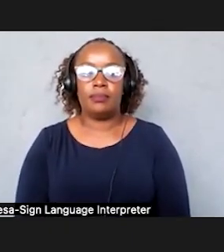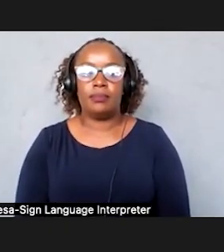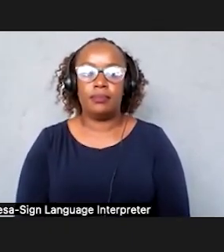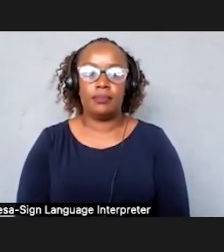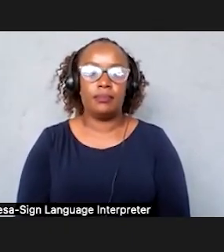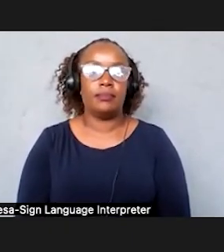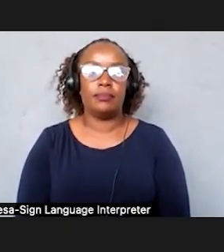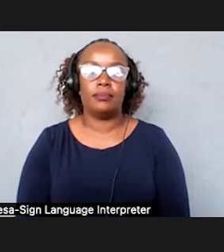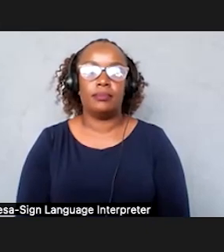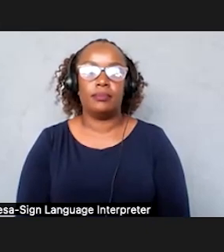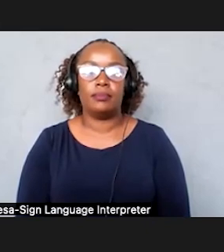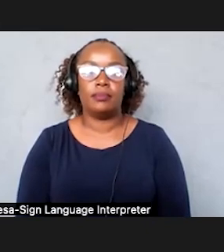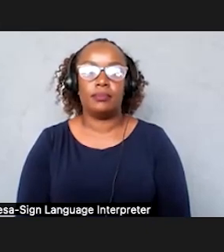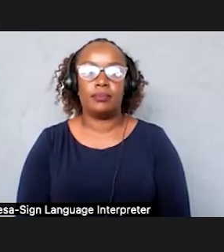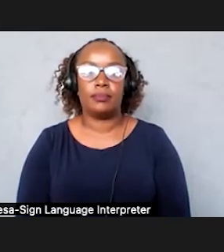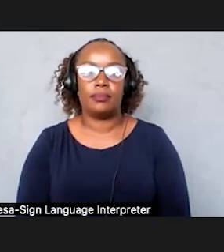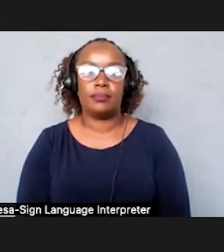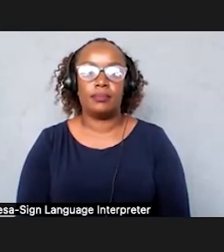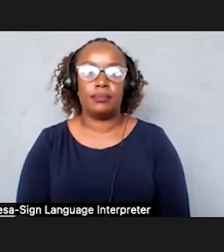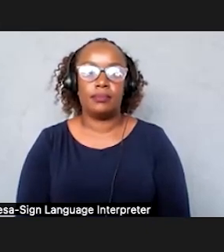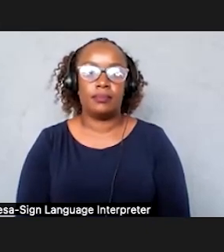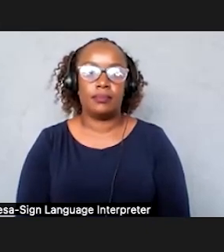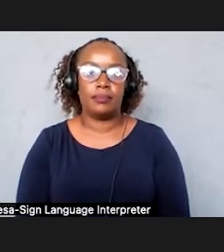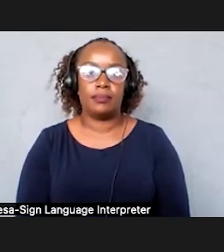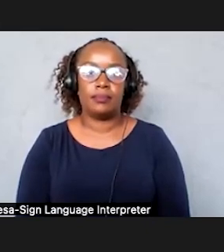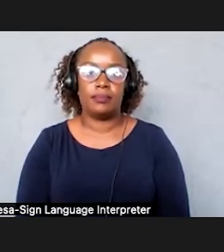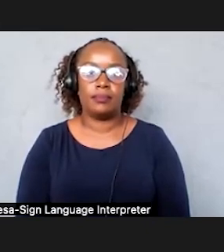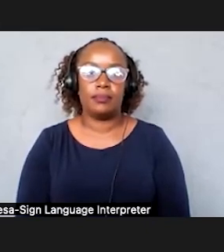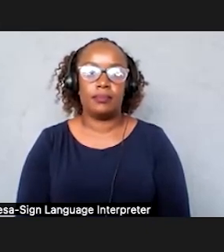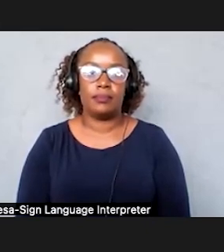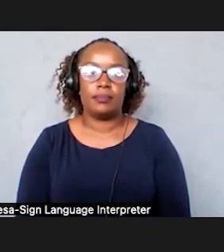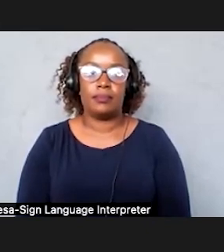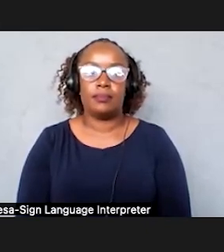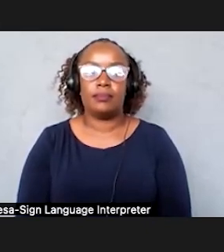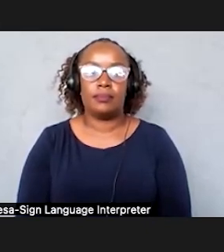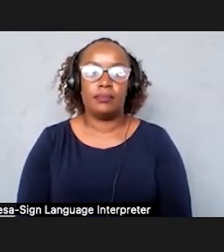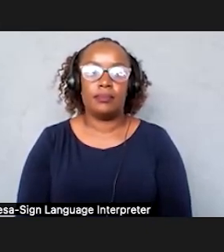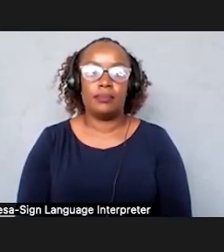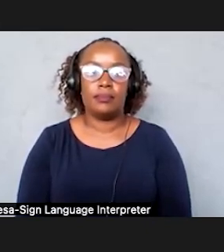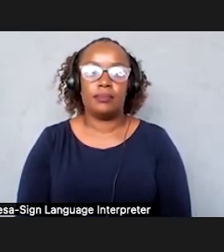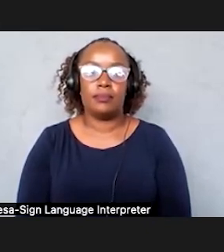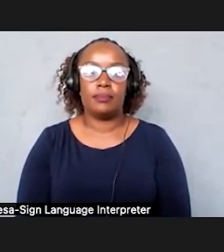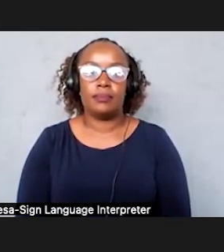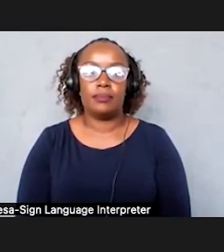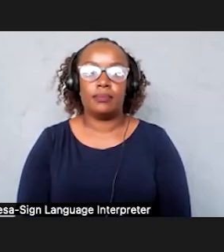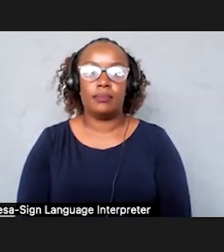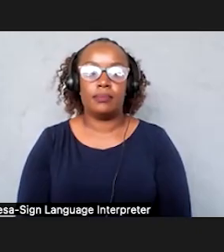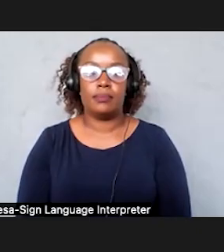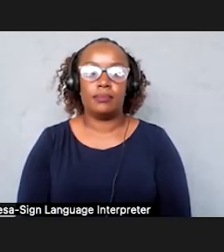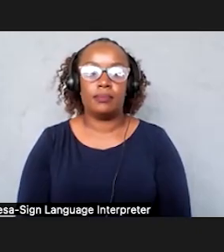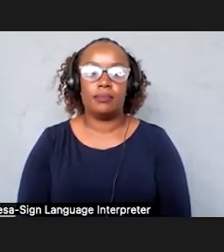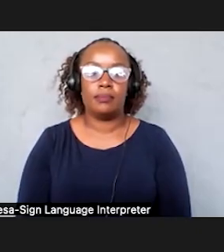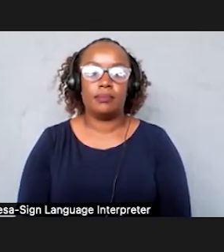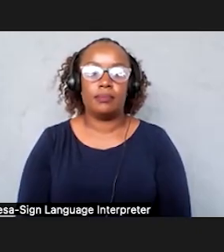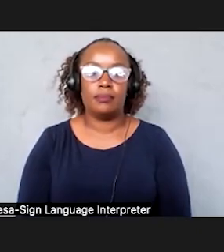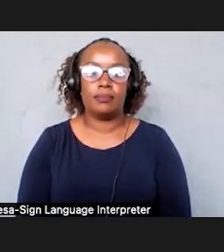for cross learning between the presentation Malet has given and the CSO network in Kenya. Over to